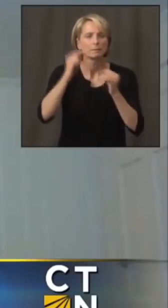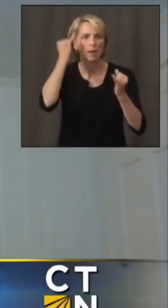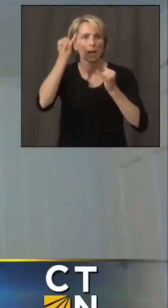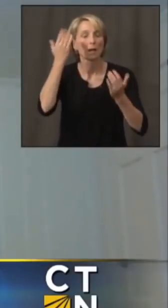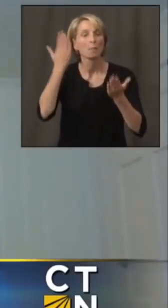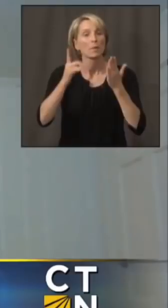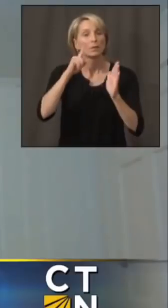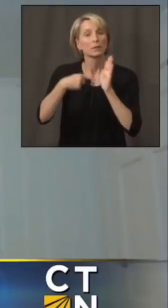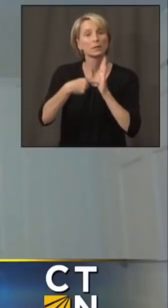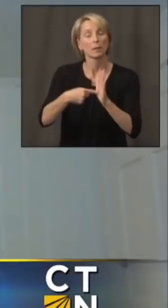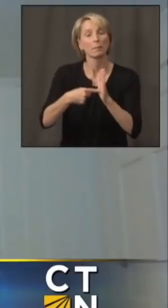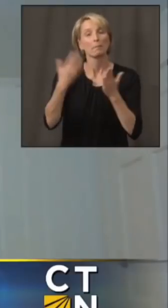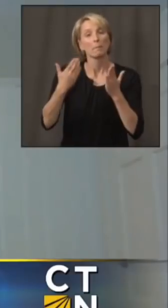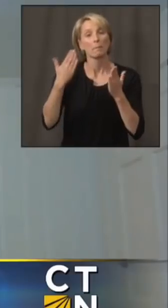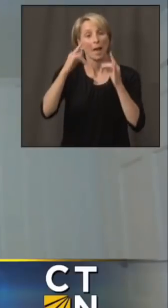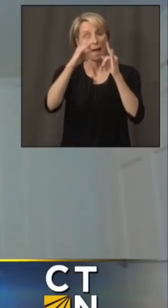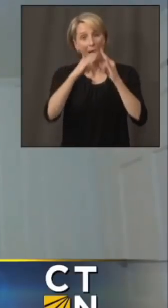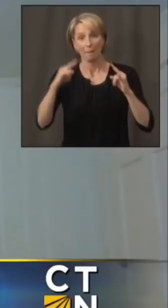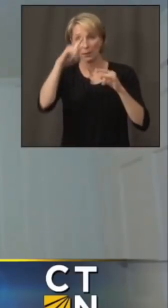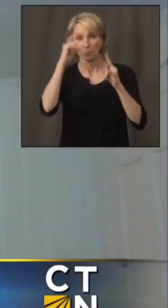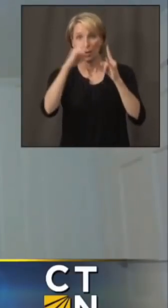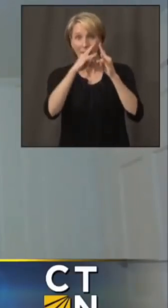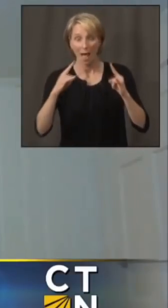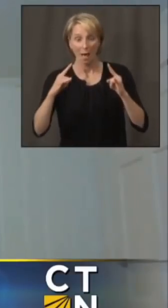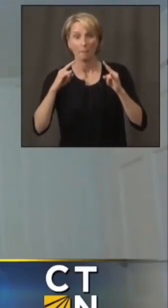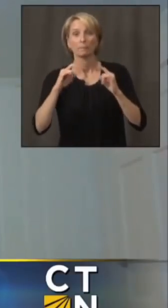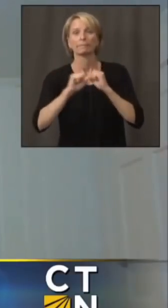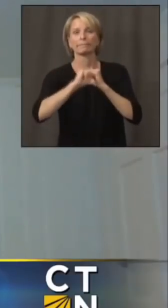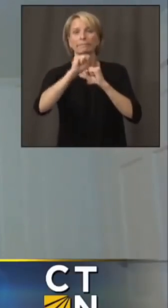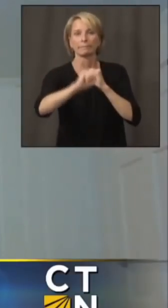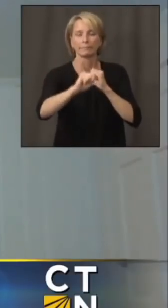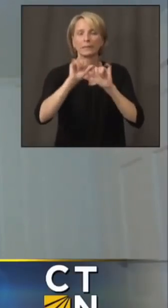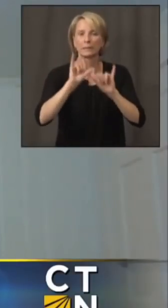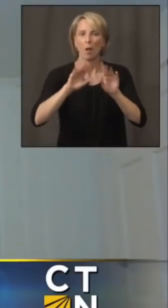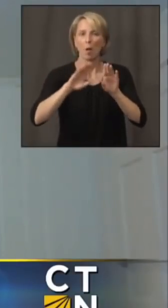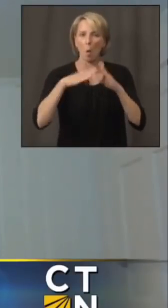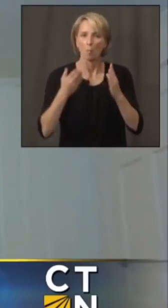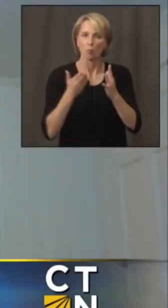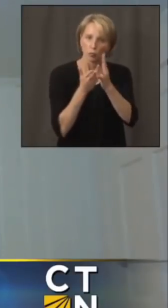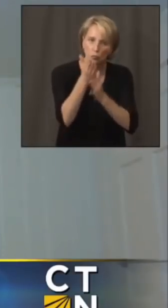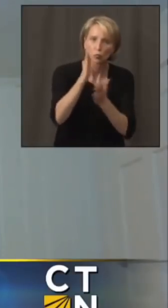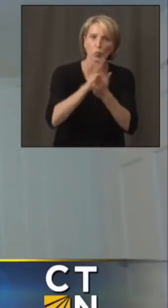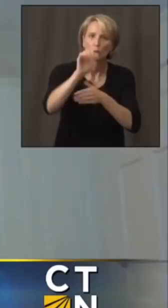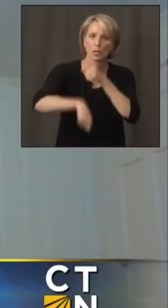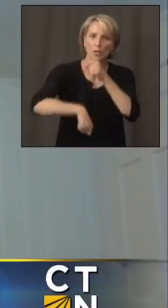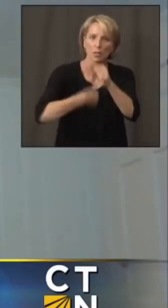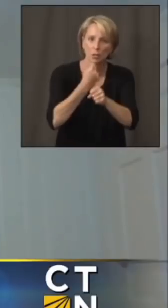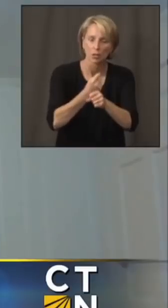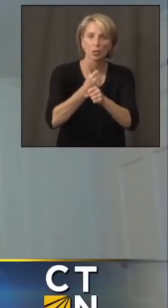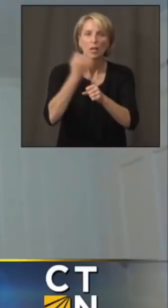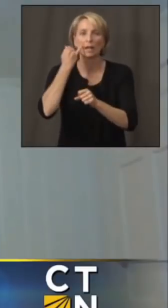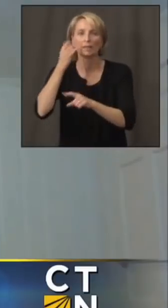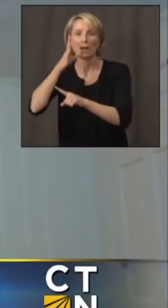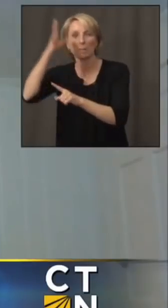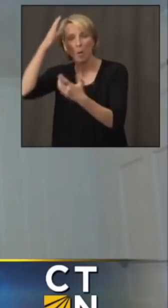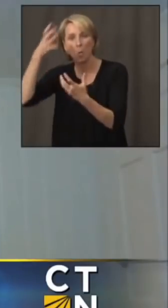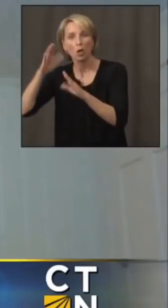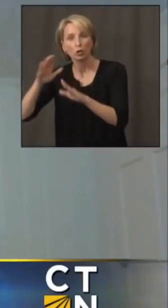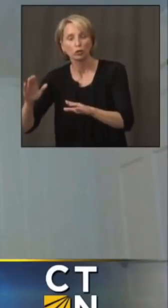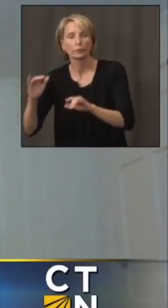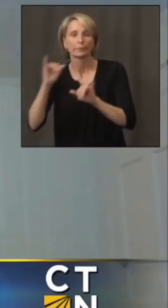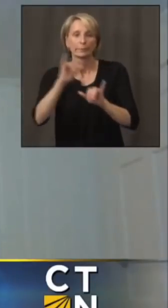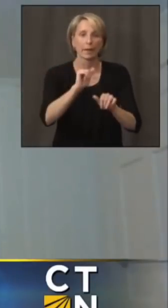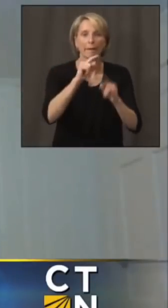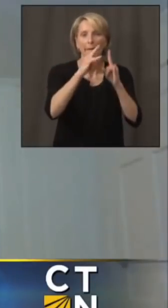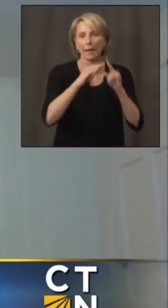camps extend and open during the school year so that adds capacity if they choose to do that, and